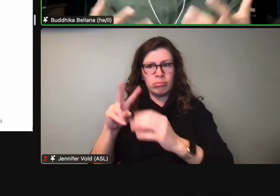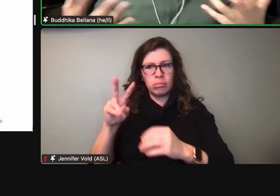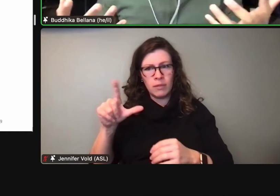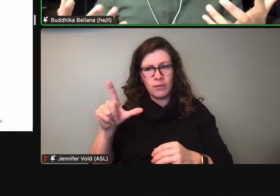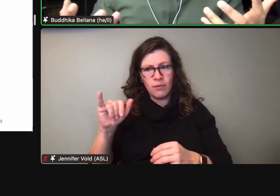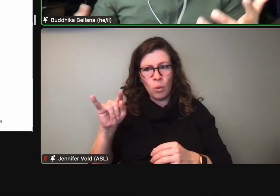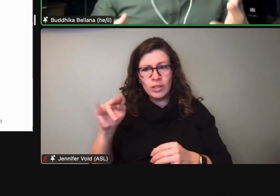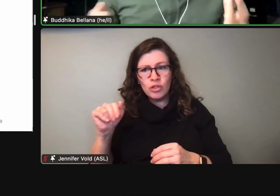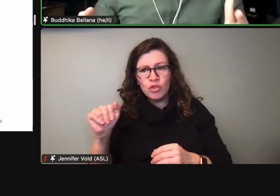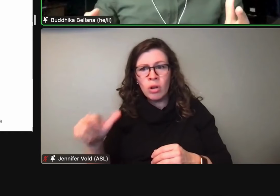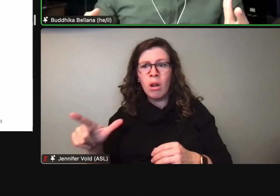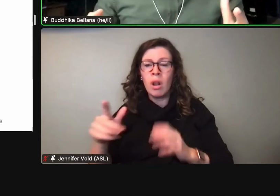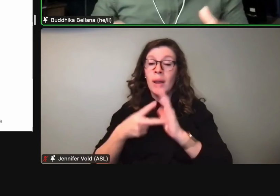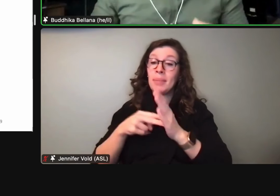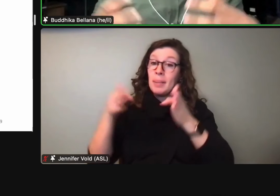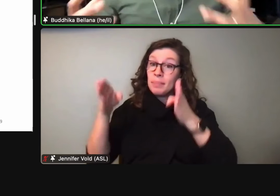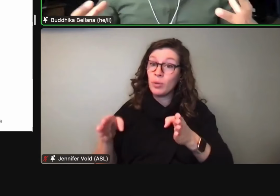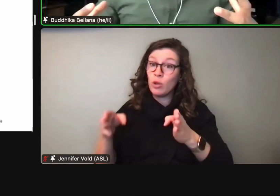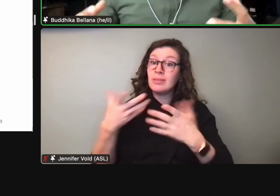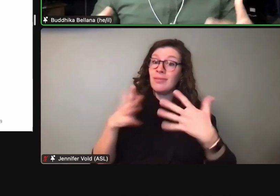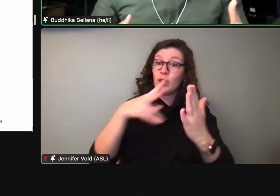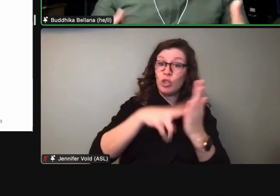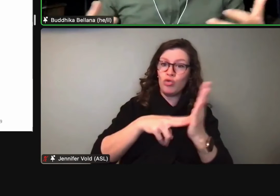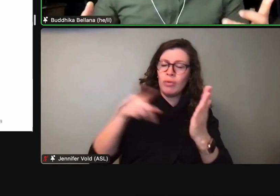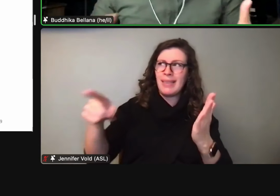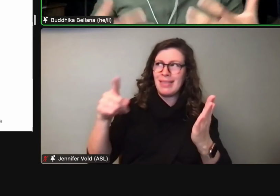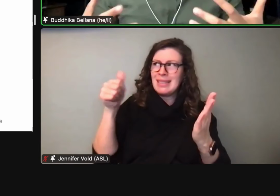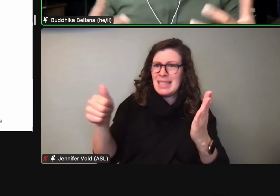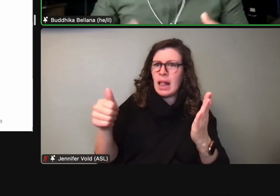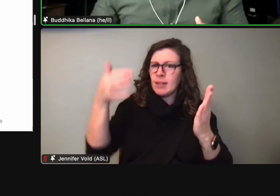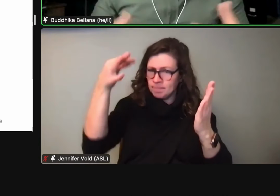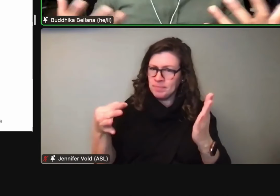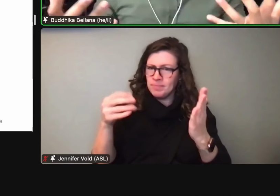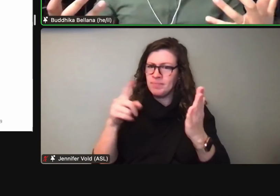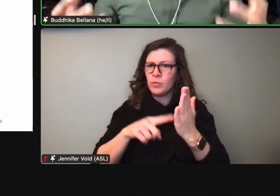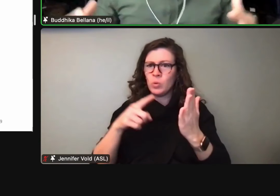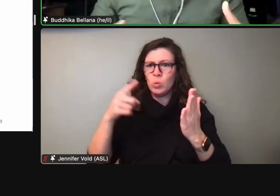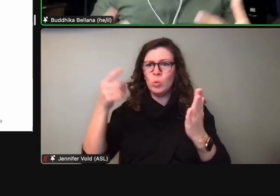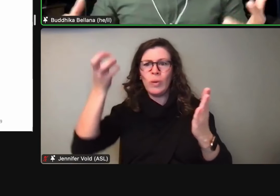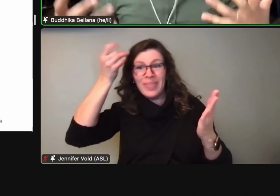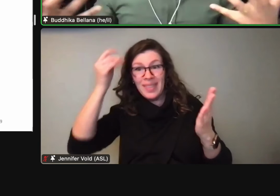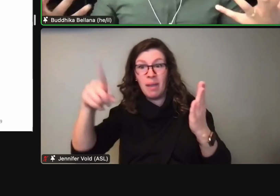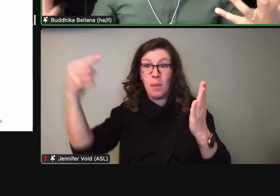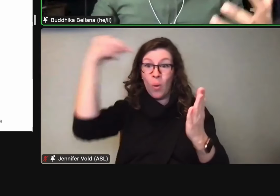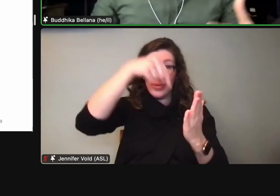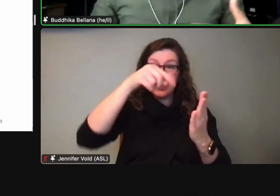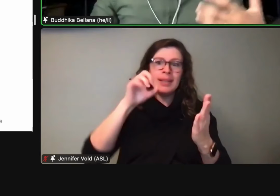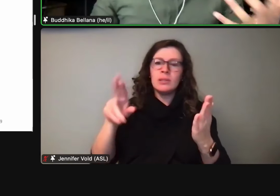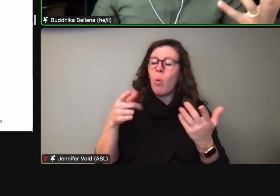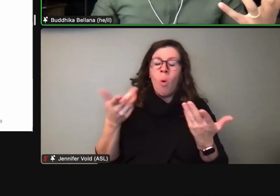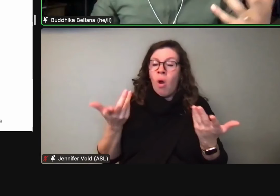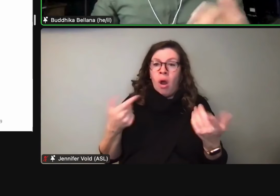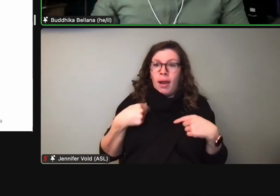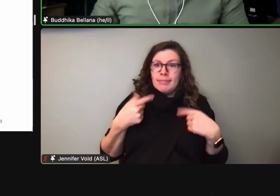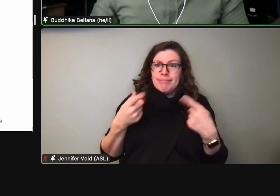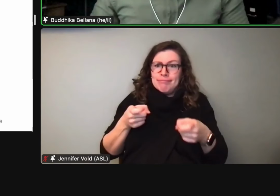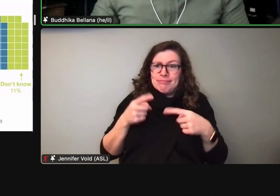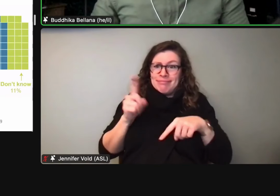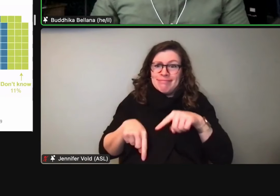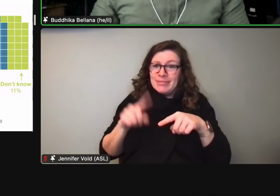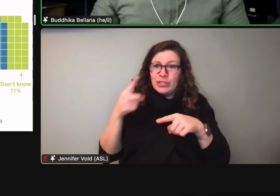rehearse or think about the story after it ended, or was it something that kind of happened against their will or unintentionally, just persisting in